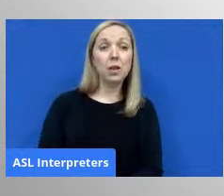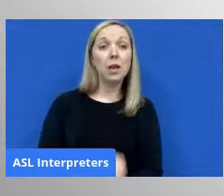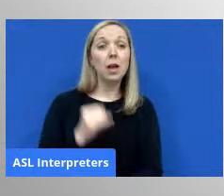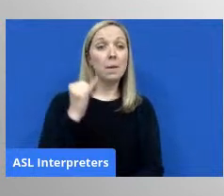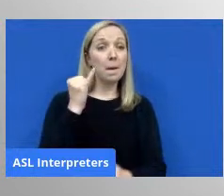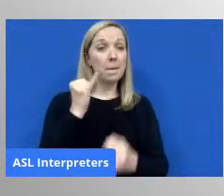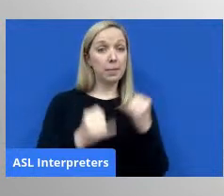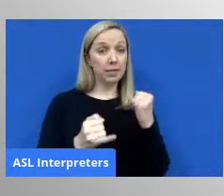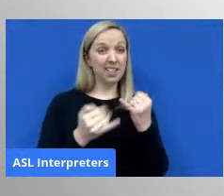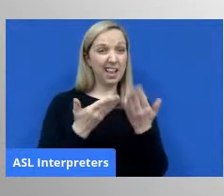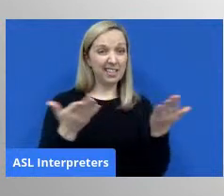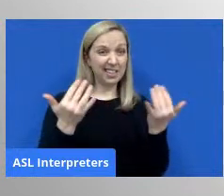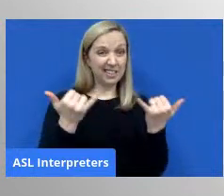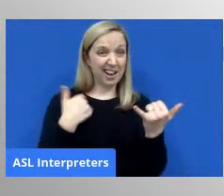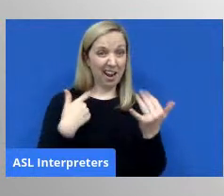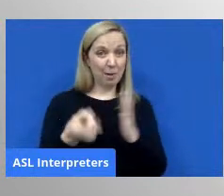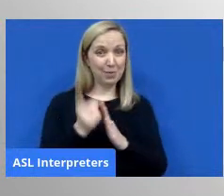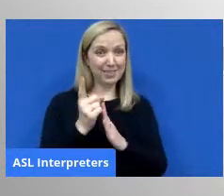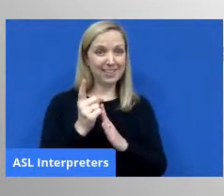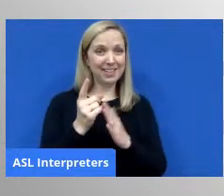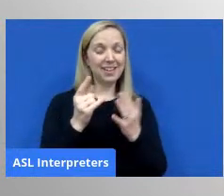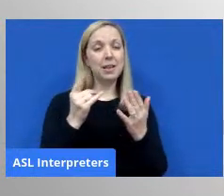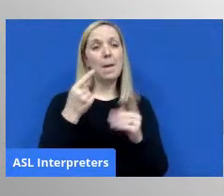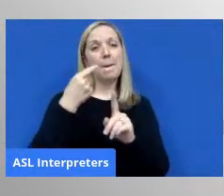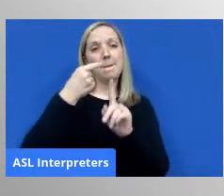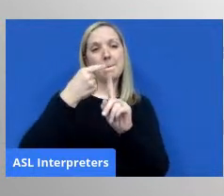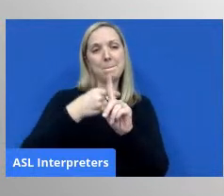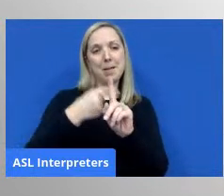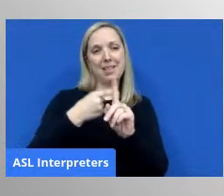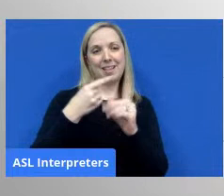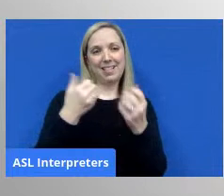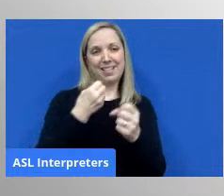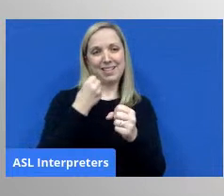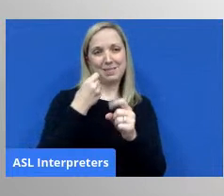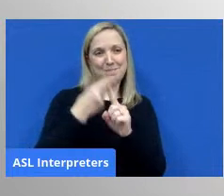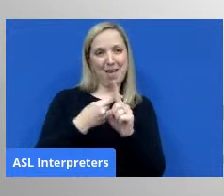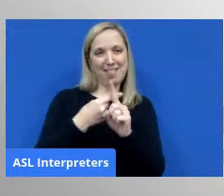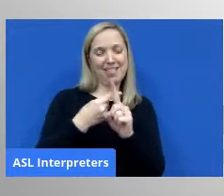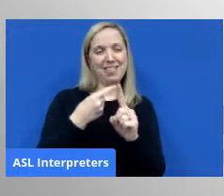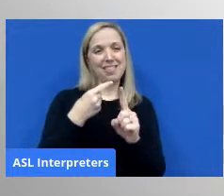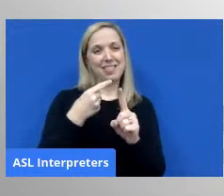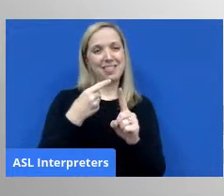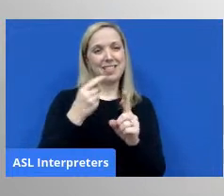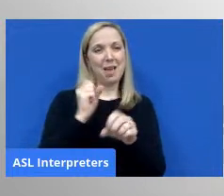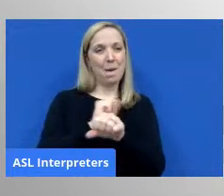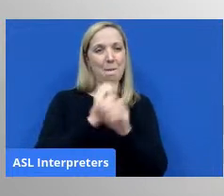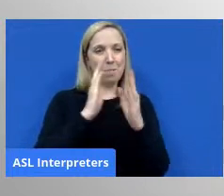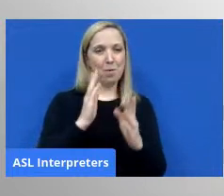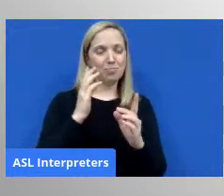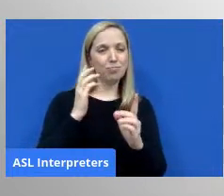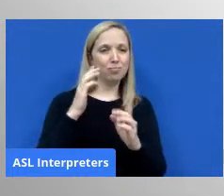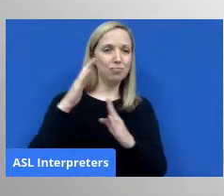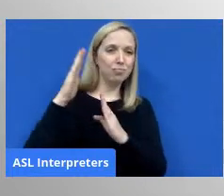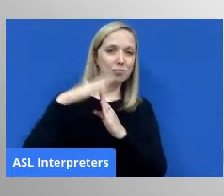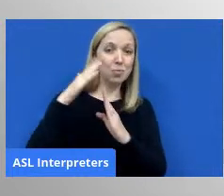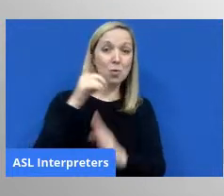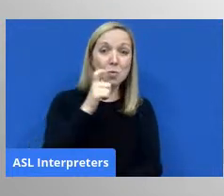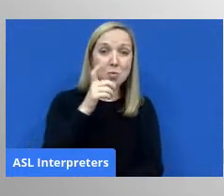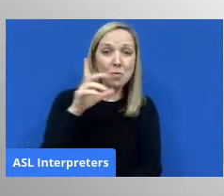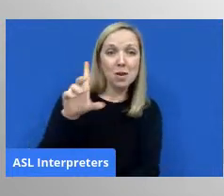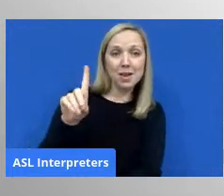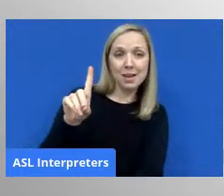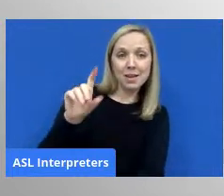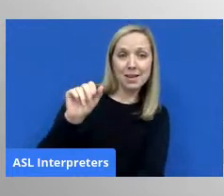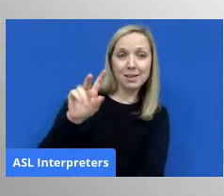today is the Employee of the Month, and I ask everybody to join me in congratulating Mr. David Brownlee, a 4th